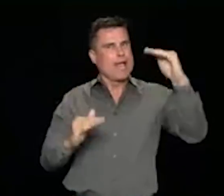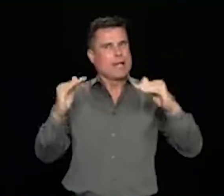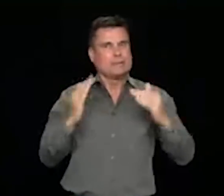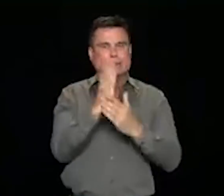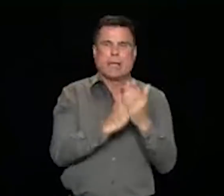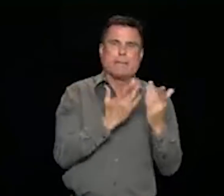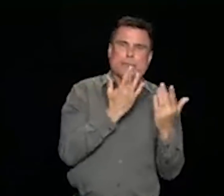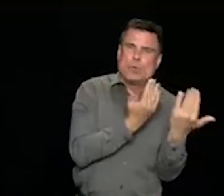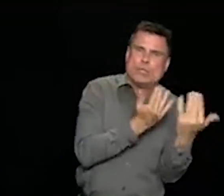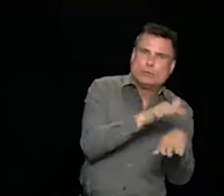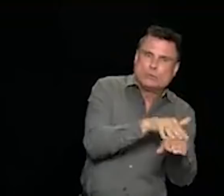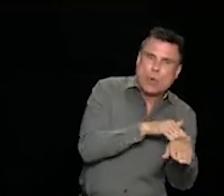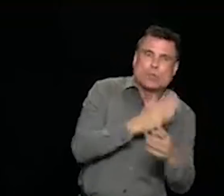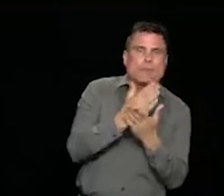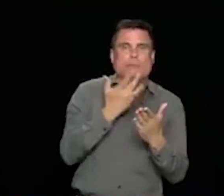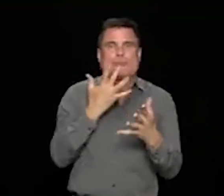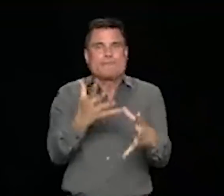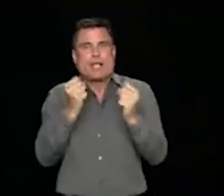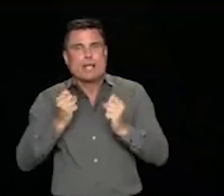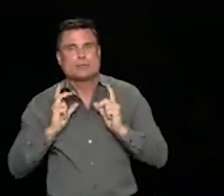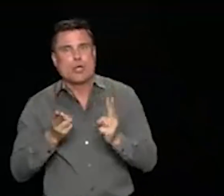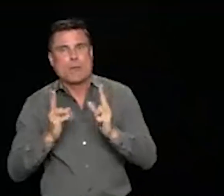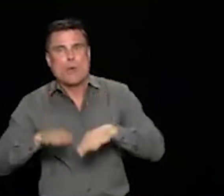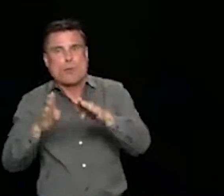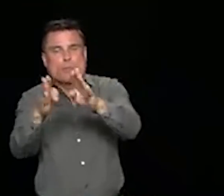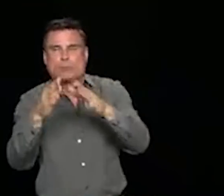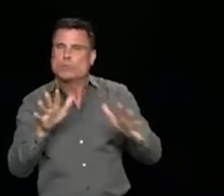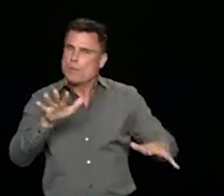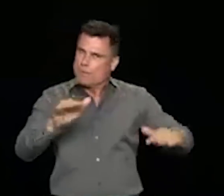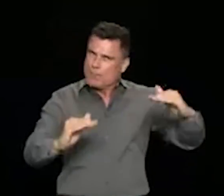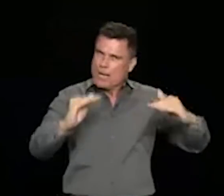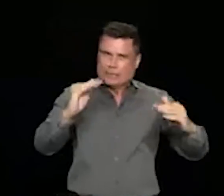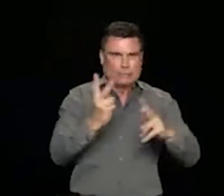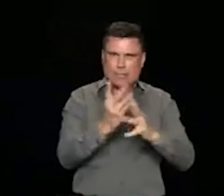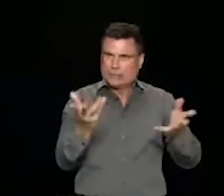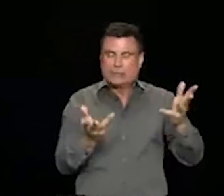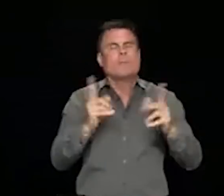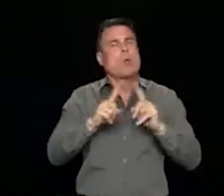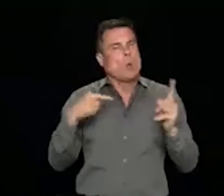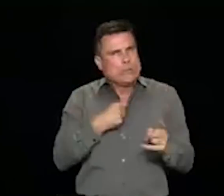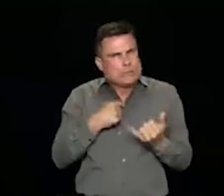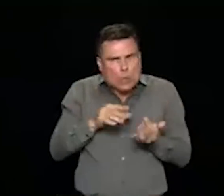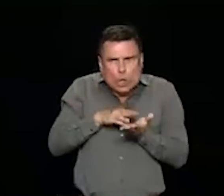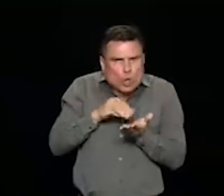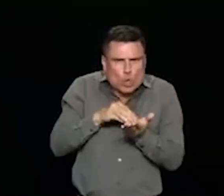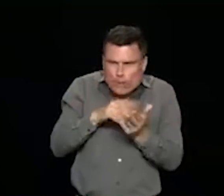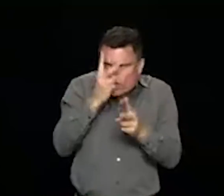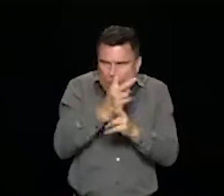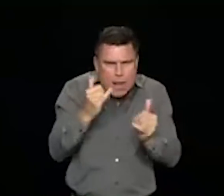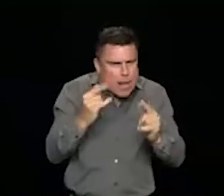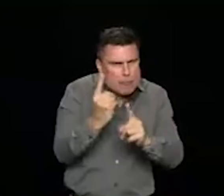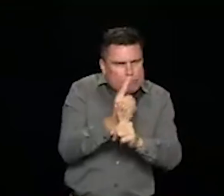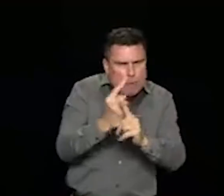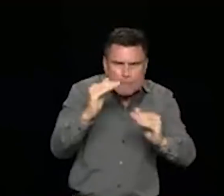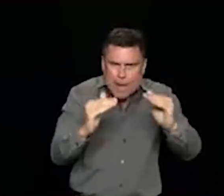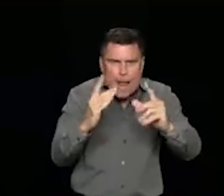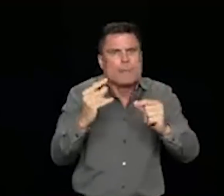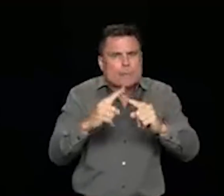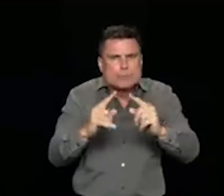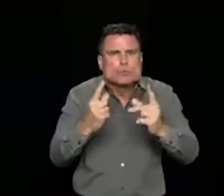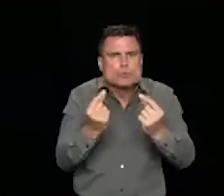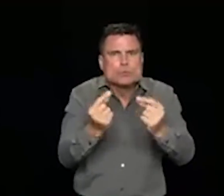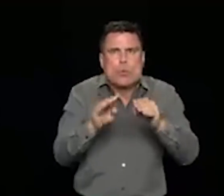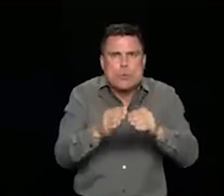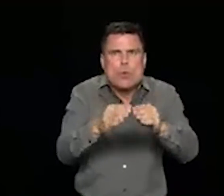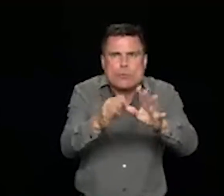been a learning experience for all of us in the past week, trying to find that right balance. Today we were